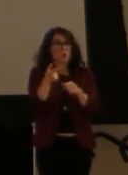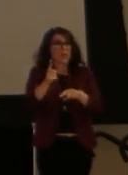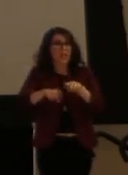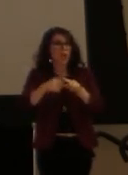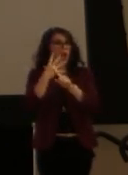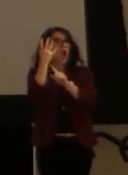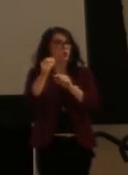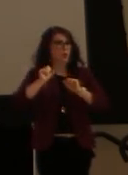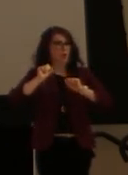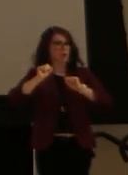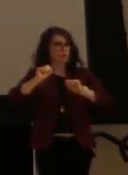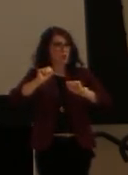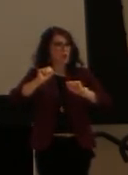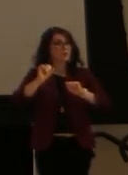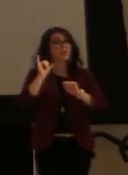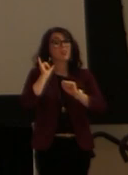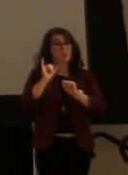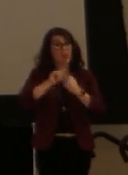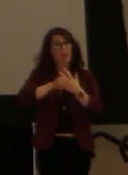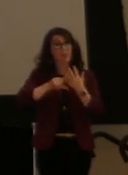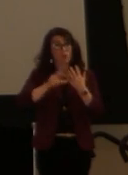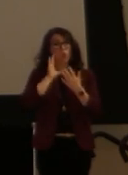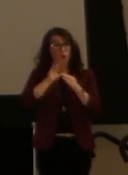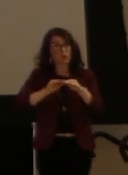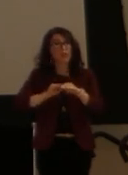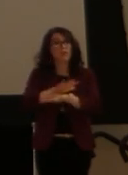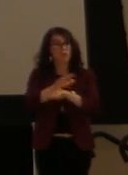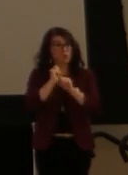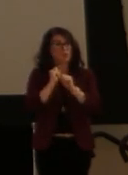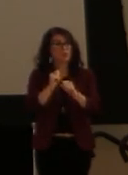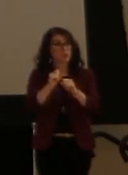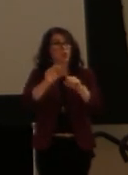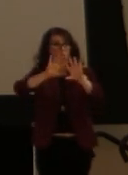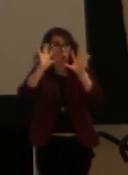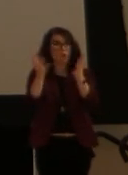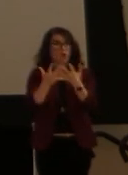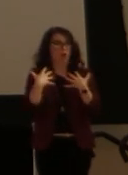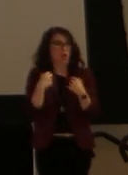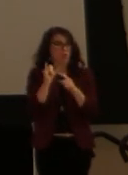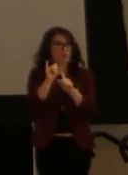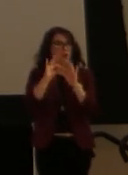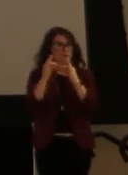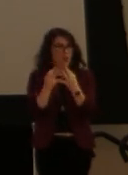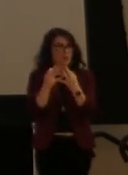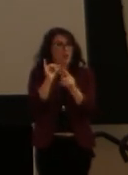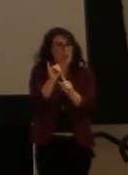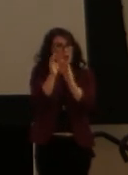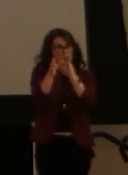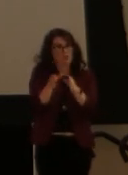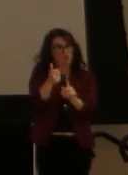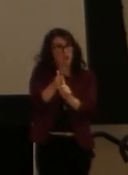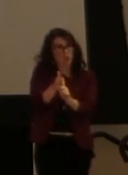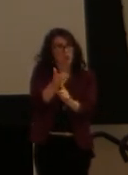all of these factors combined really influence the overall health of that family and of that individual.